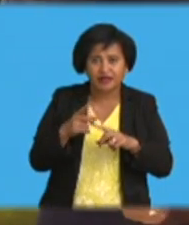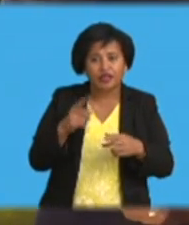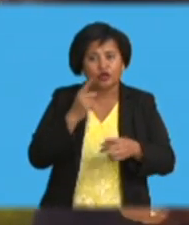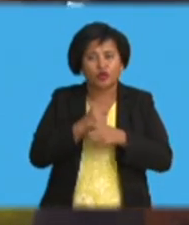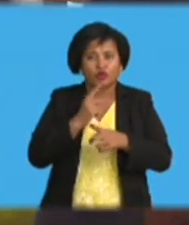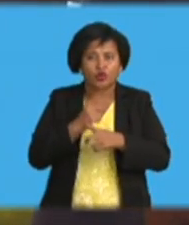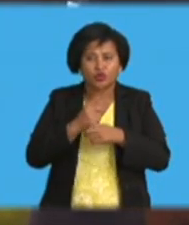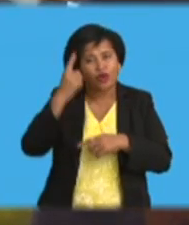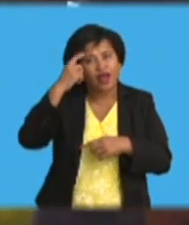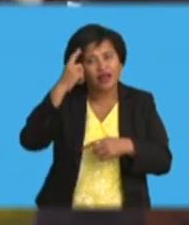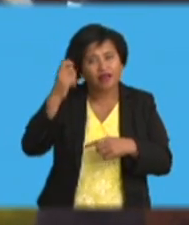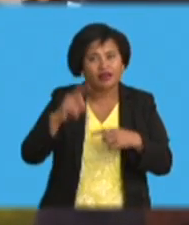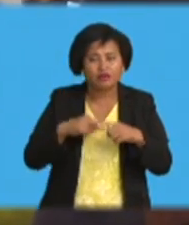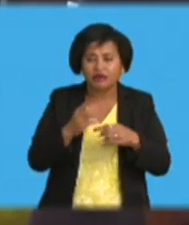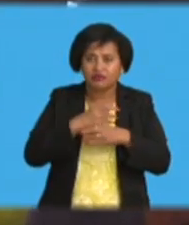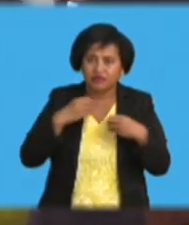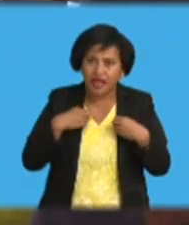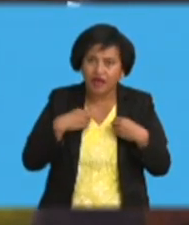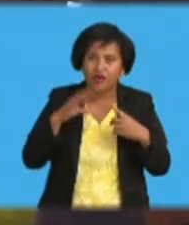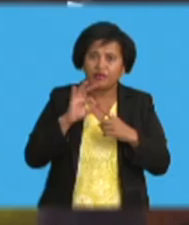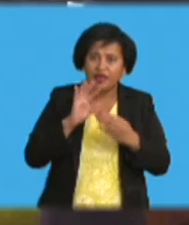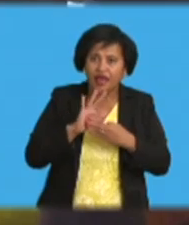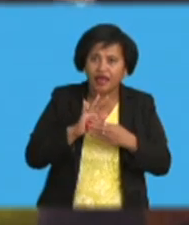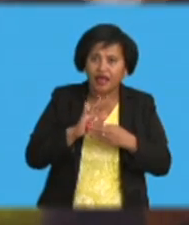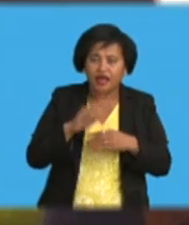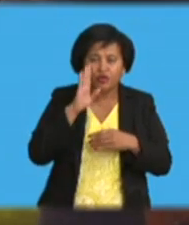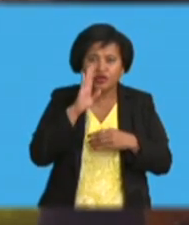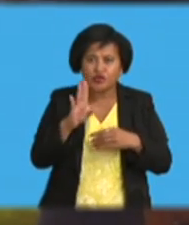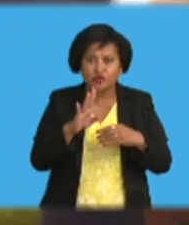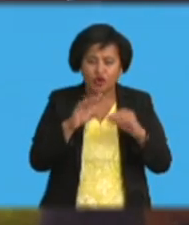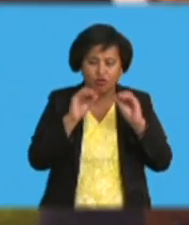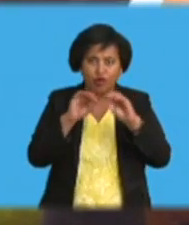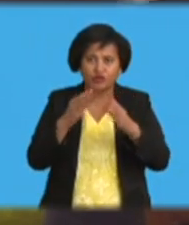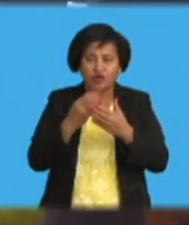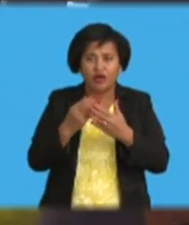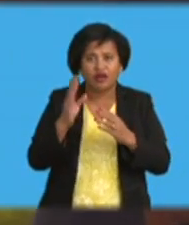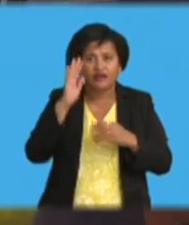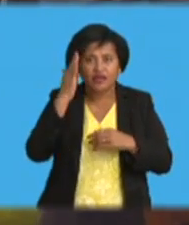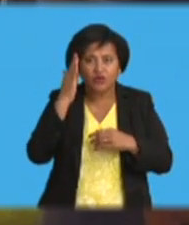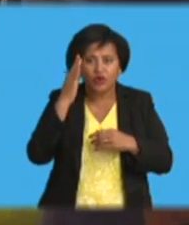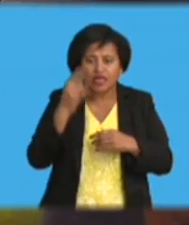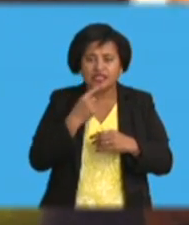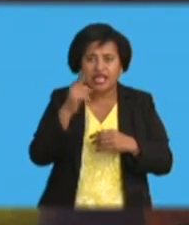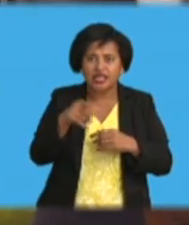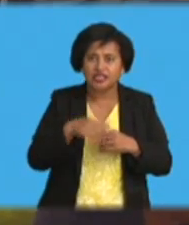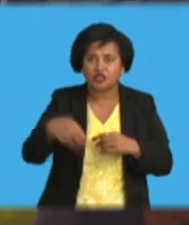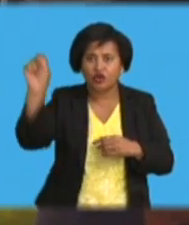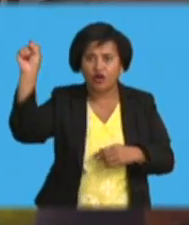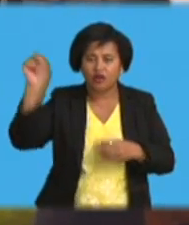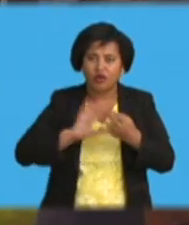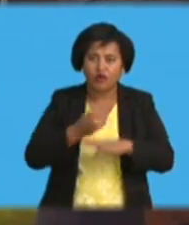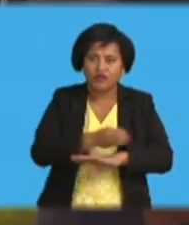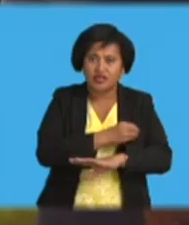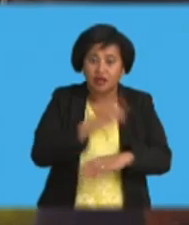Prime Minister? We have seen posts claiming he was away from Fiji, when in reality he was here, doing his